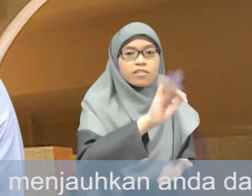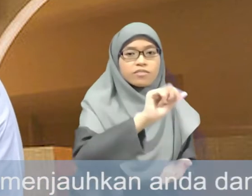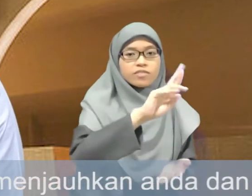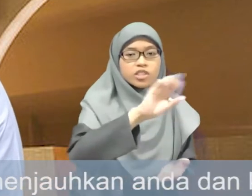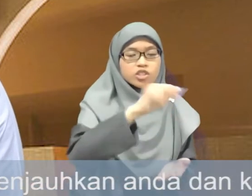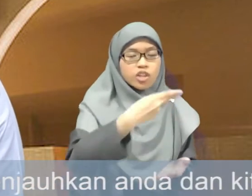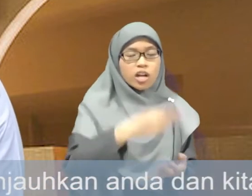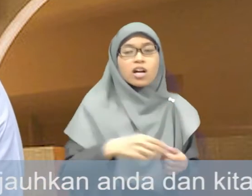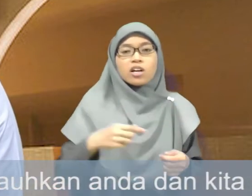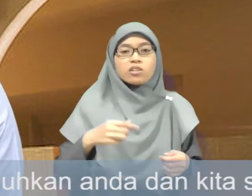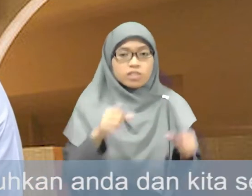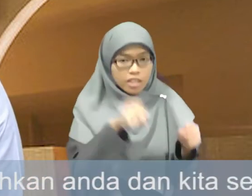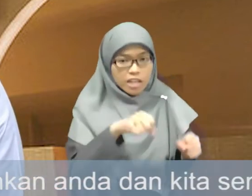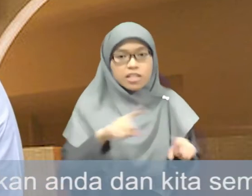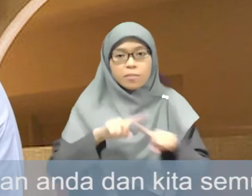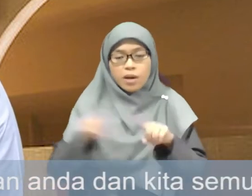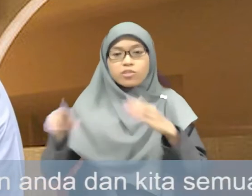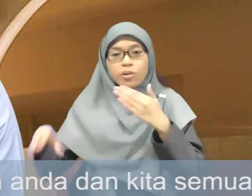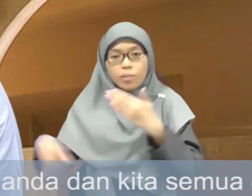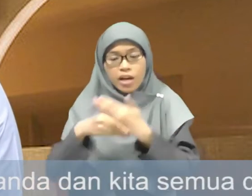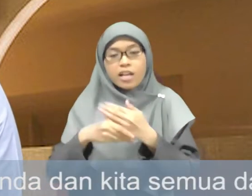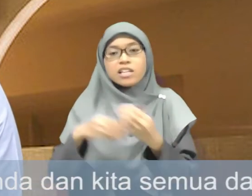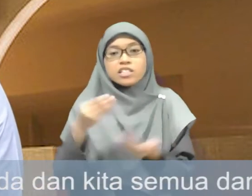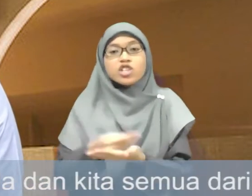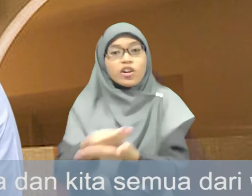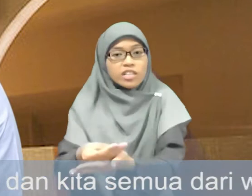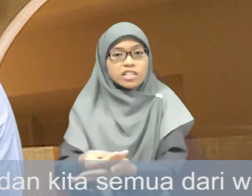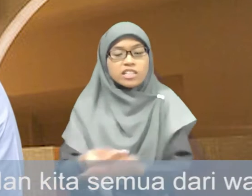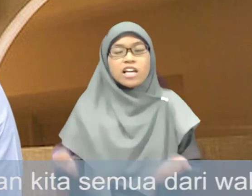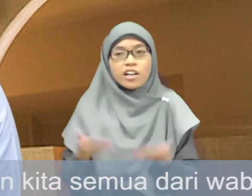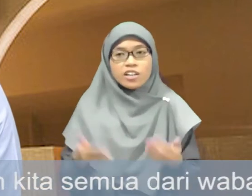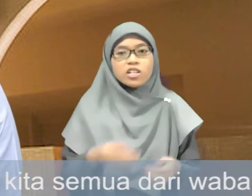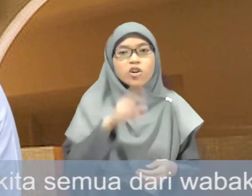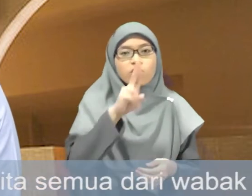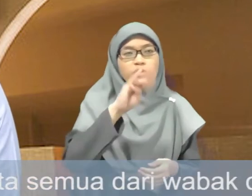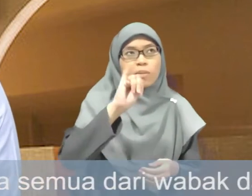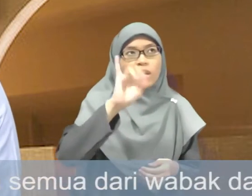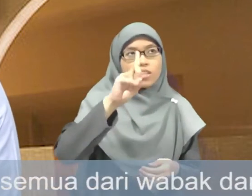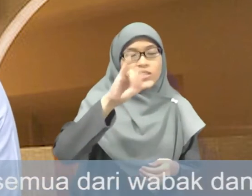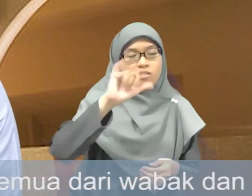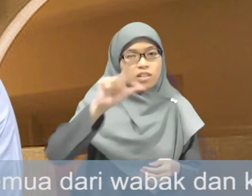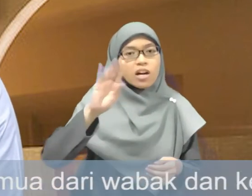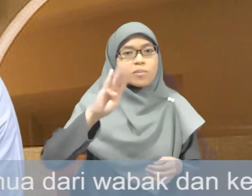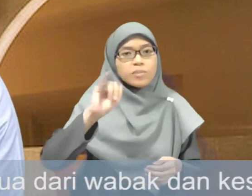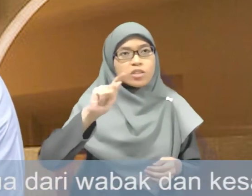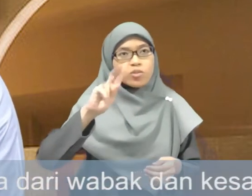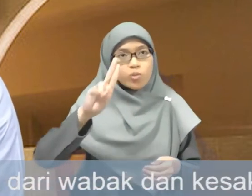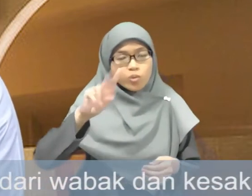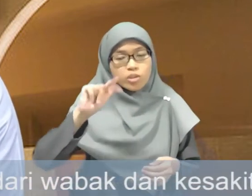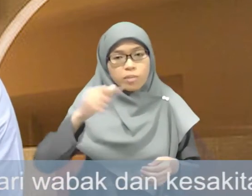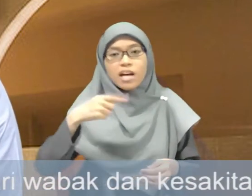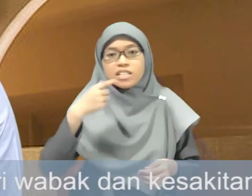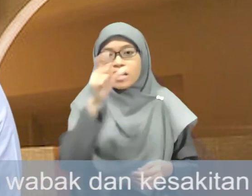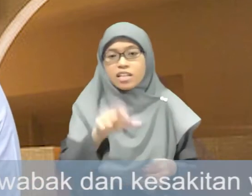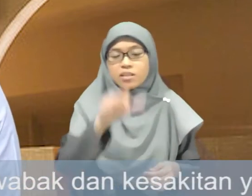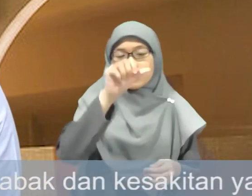Ramadan is also the month of opportunity to gain as much rewards as possible. Besides Zakat Fitrah, it is also